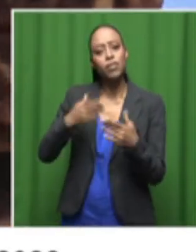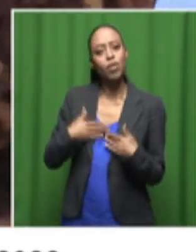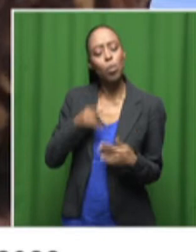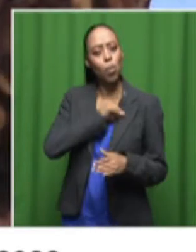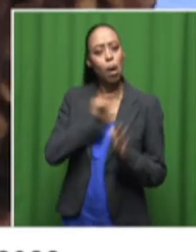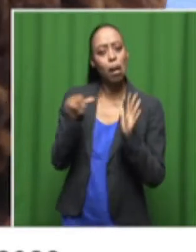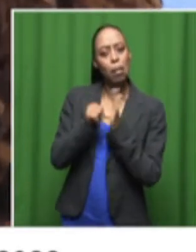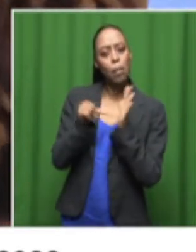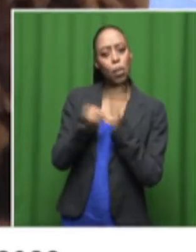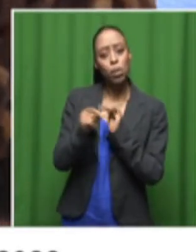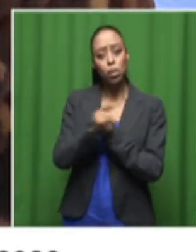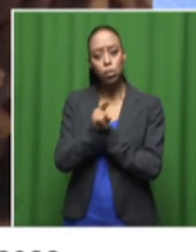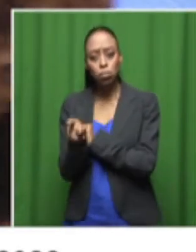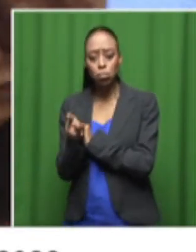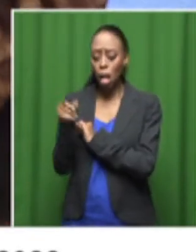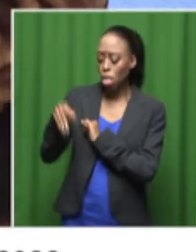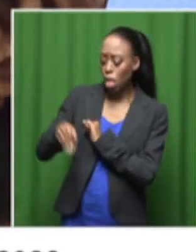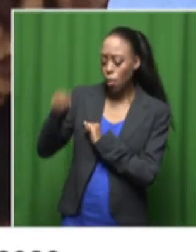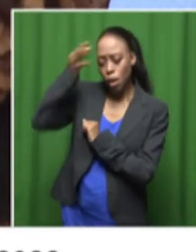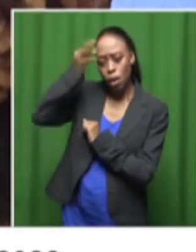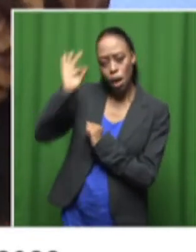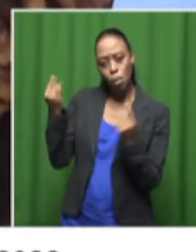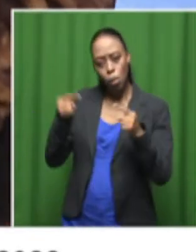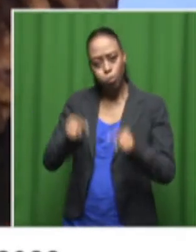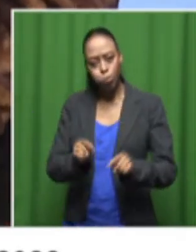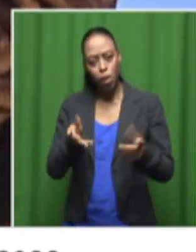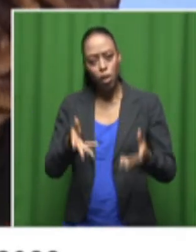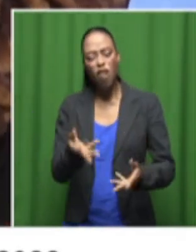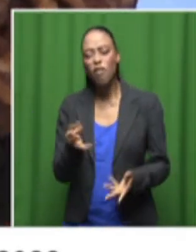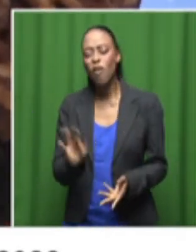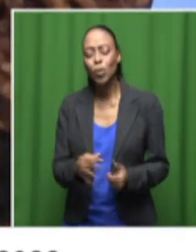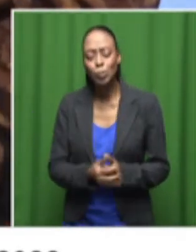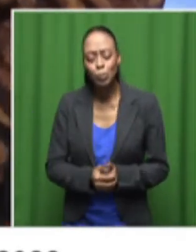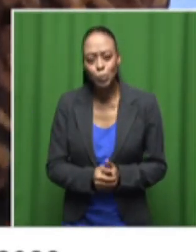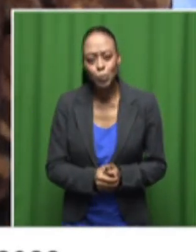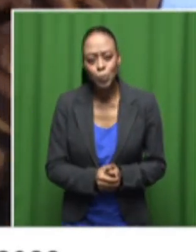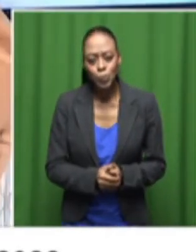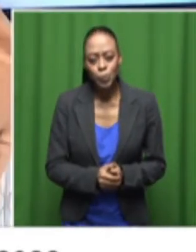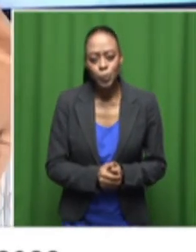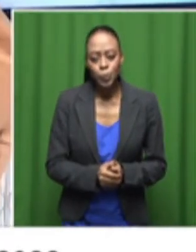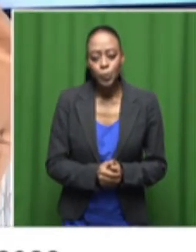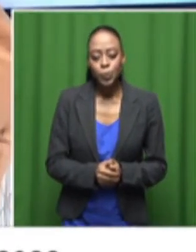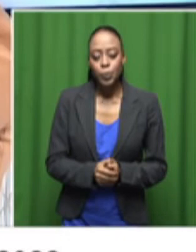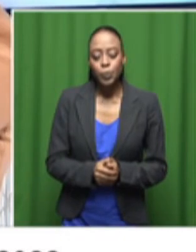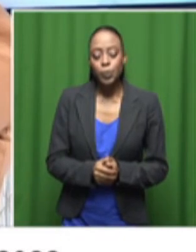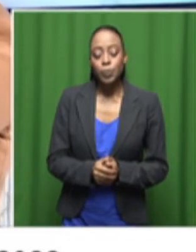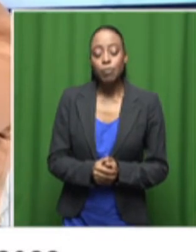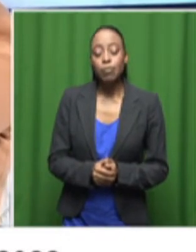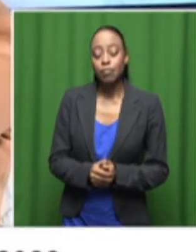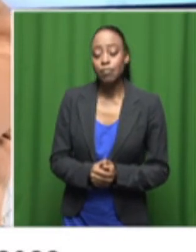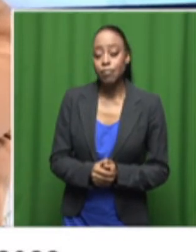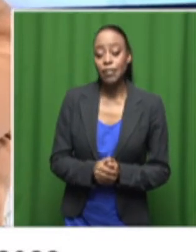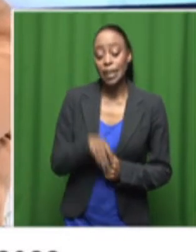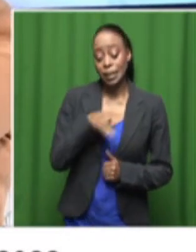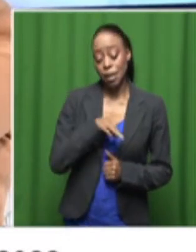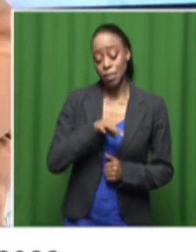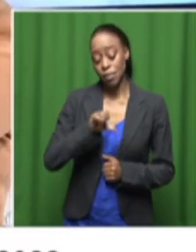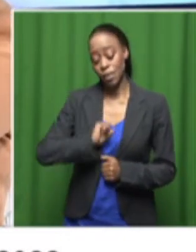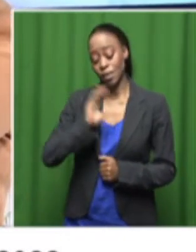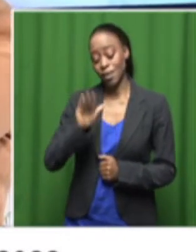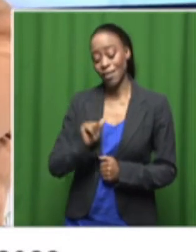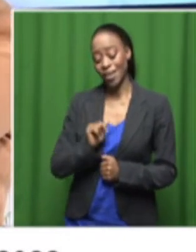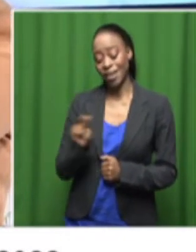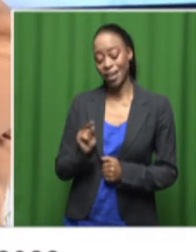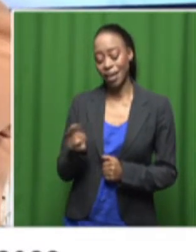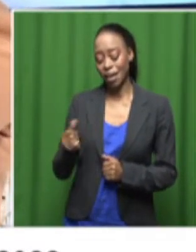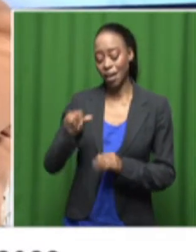was important for the Namibian government to be part of this event. Well, as you know, the two countries